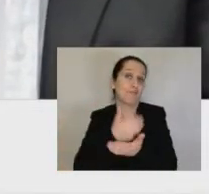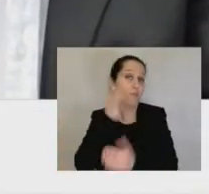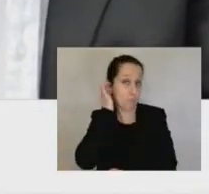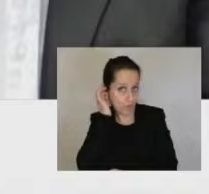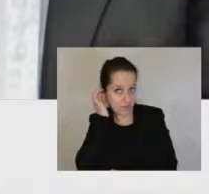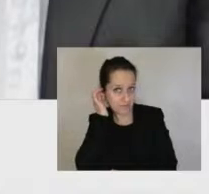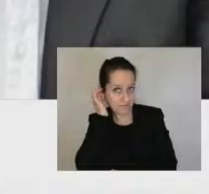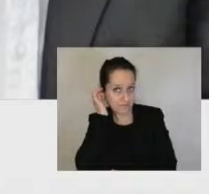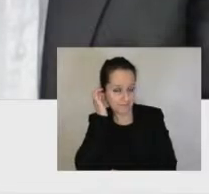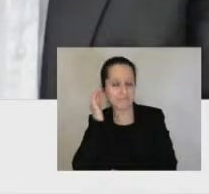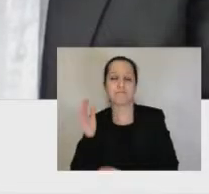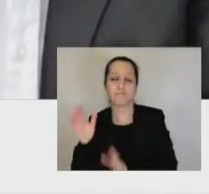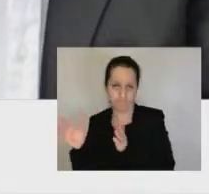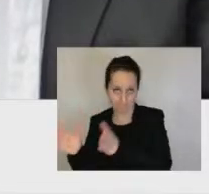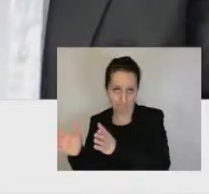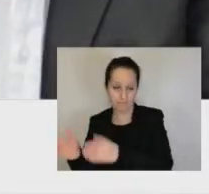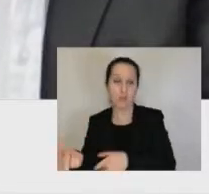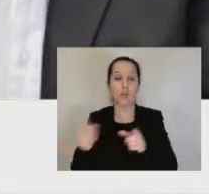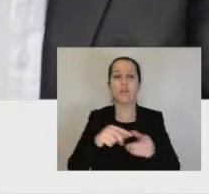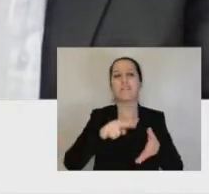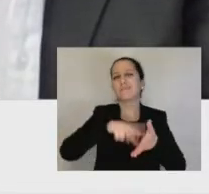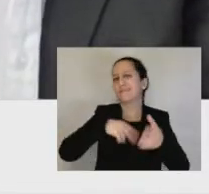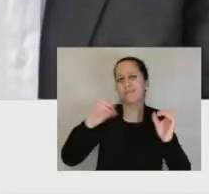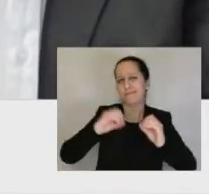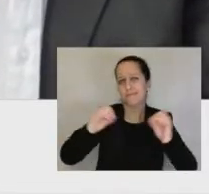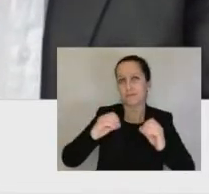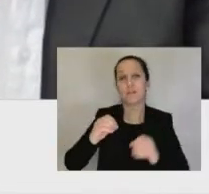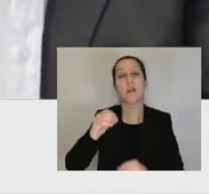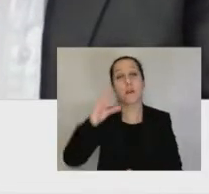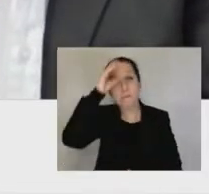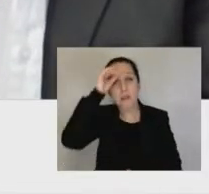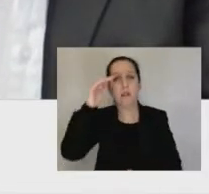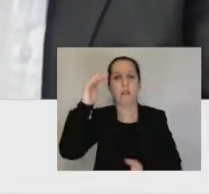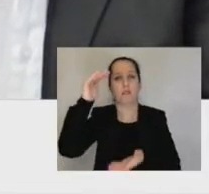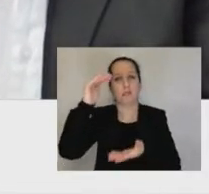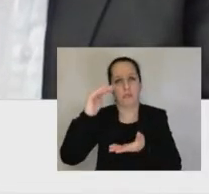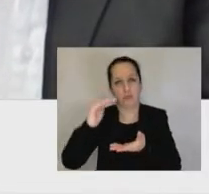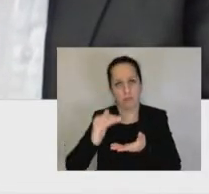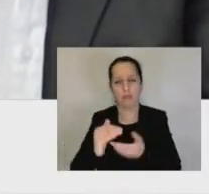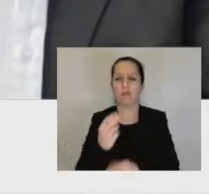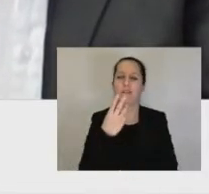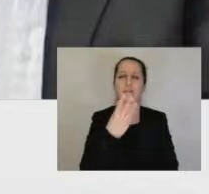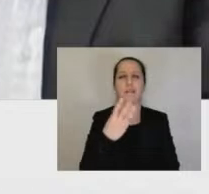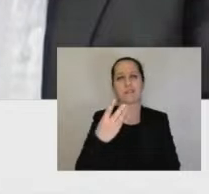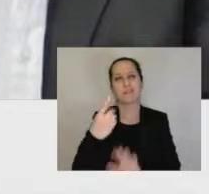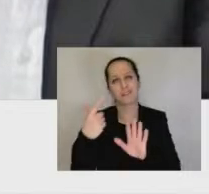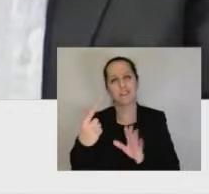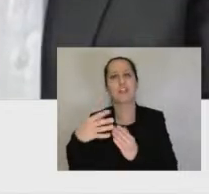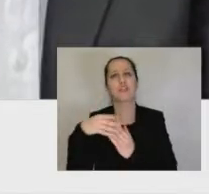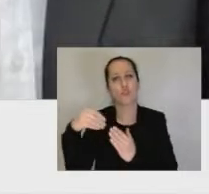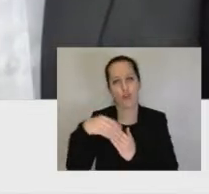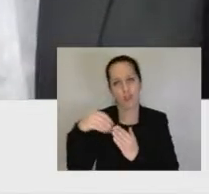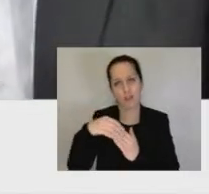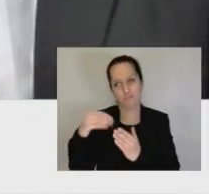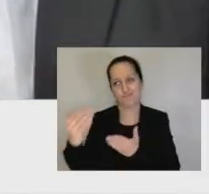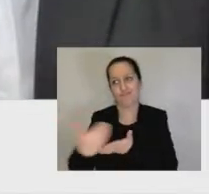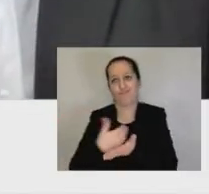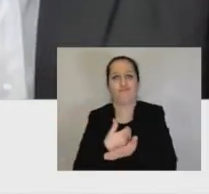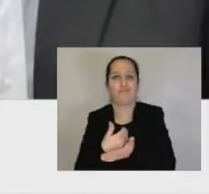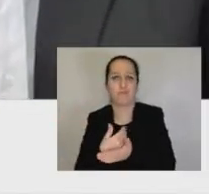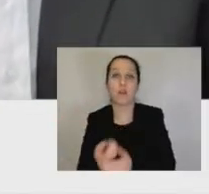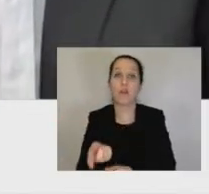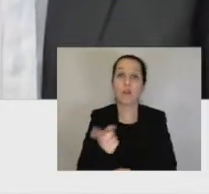earn roughly 776 men and 643 for women. But in the informal market, the